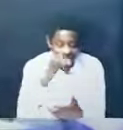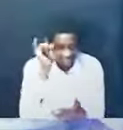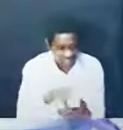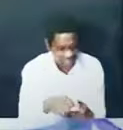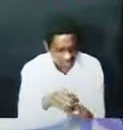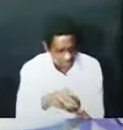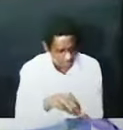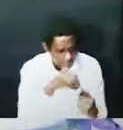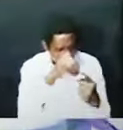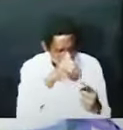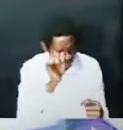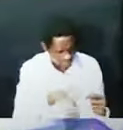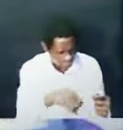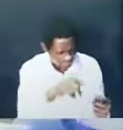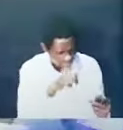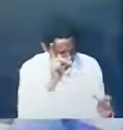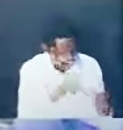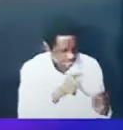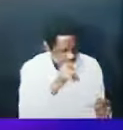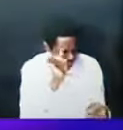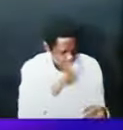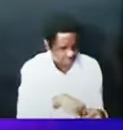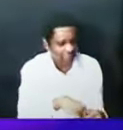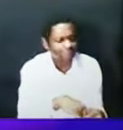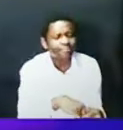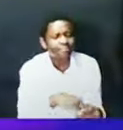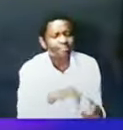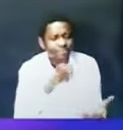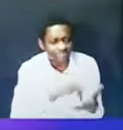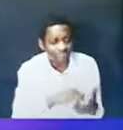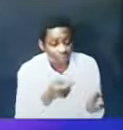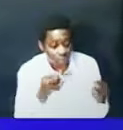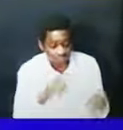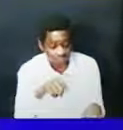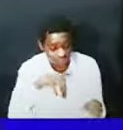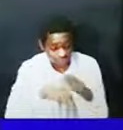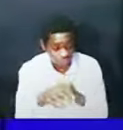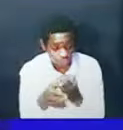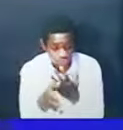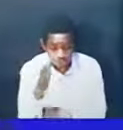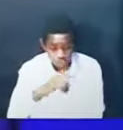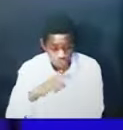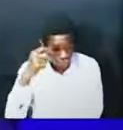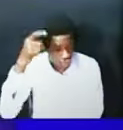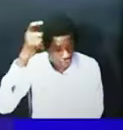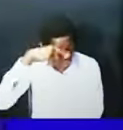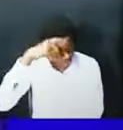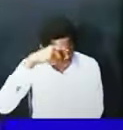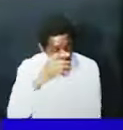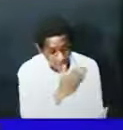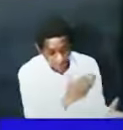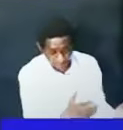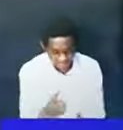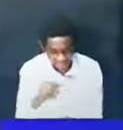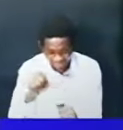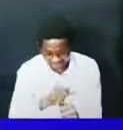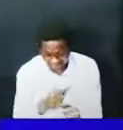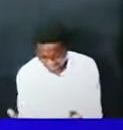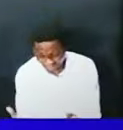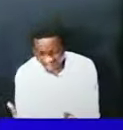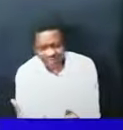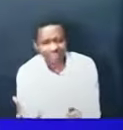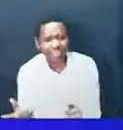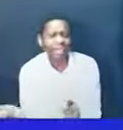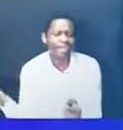time. Ye kanse bria eja no ashato wa na ye bria wo nyankopon nyansan mu no odi no mi nyina gugu akwan mu edi ama oba